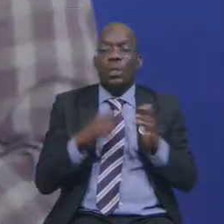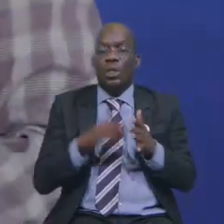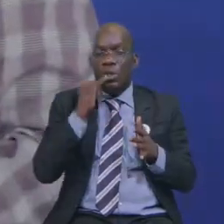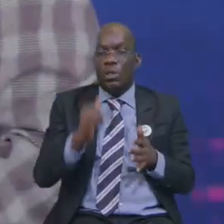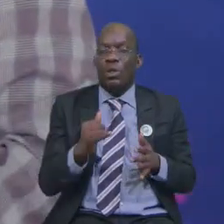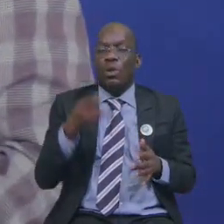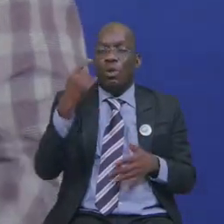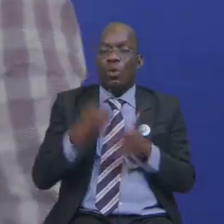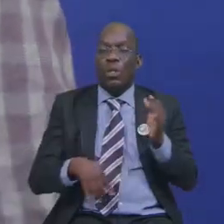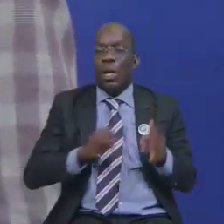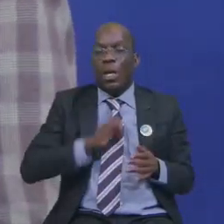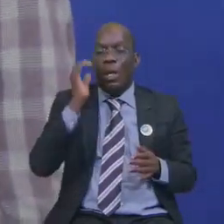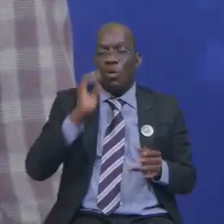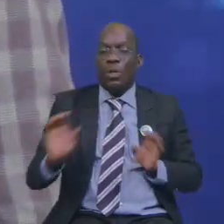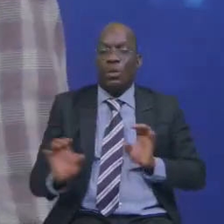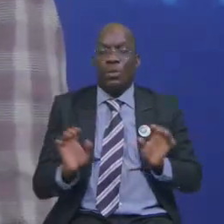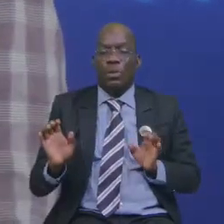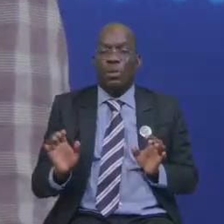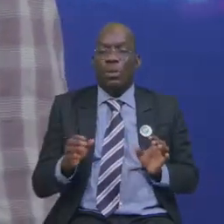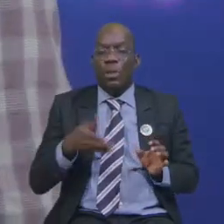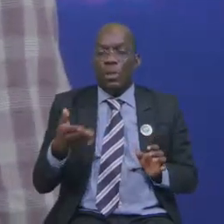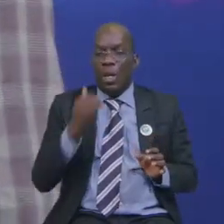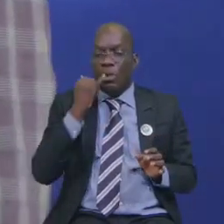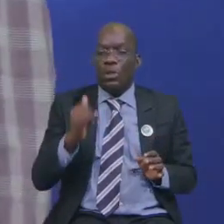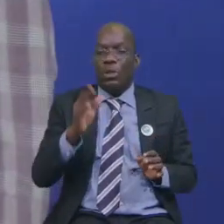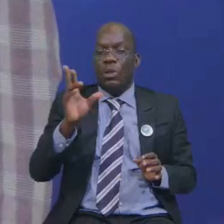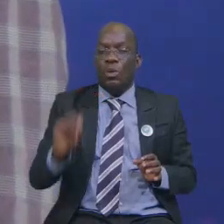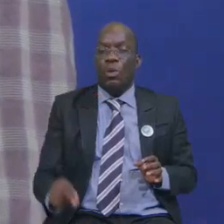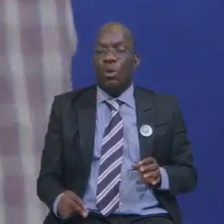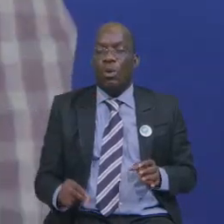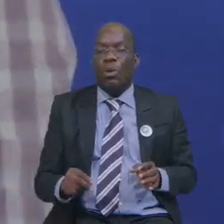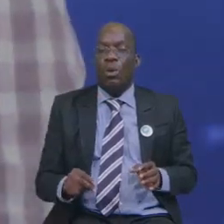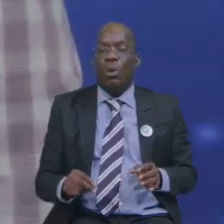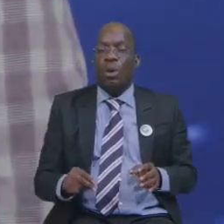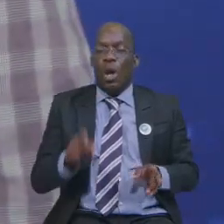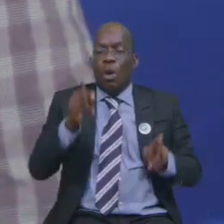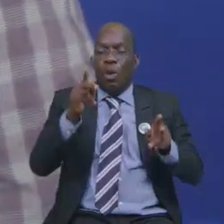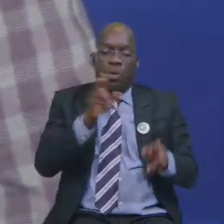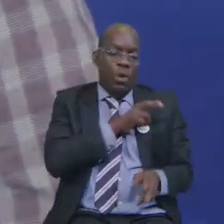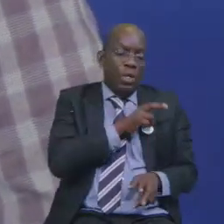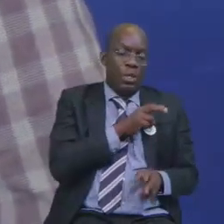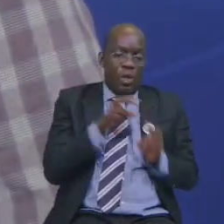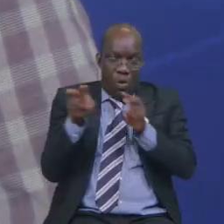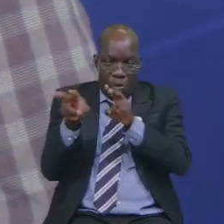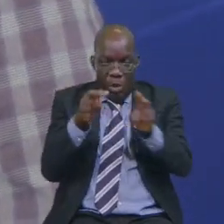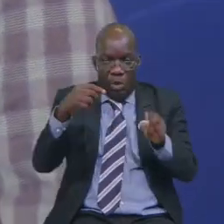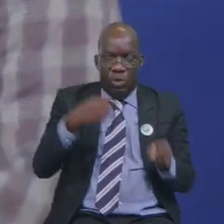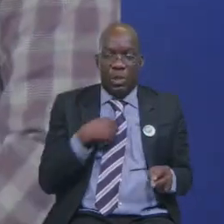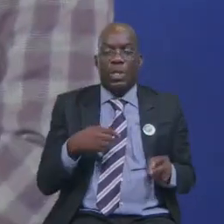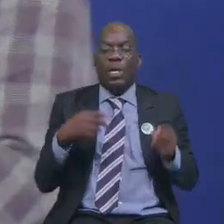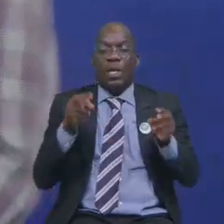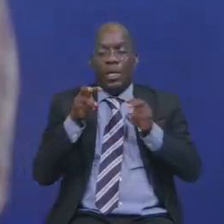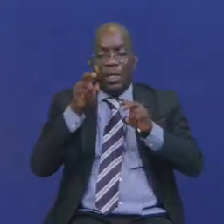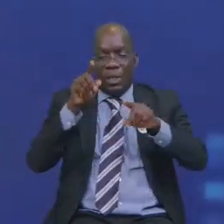going to do. There is no policeman that is trailing me, that is compelling me, stay down